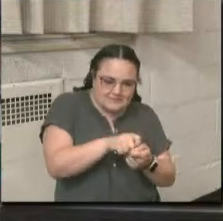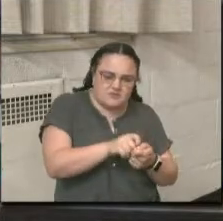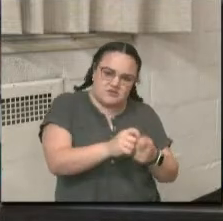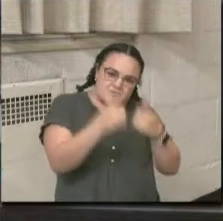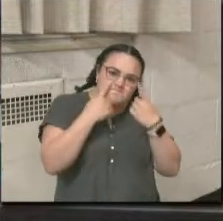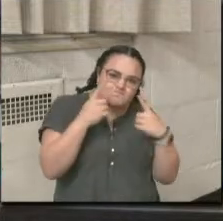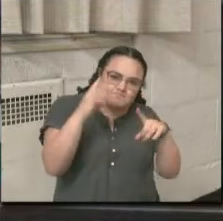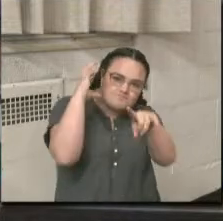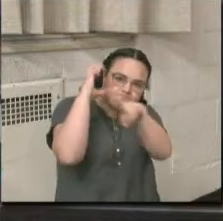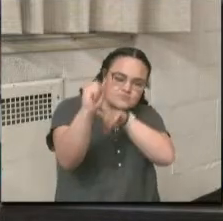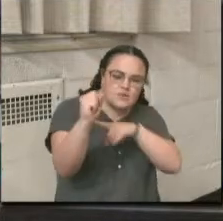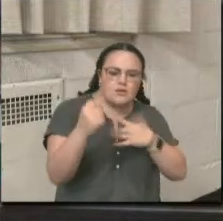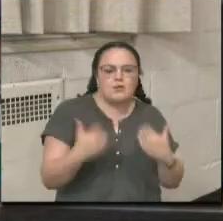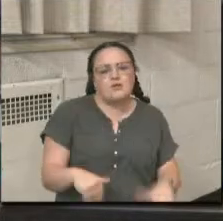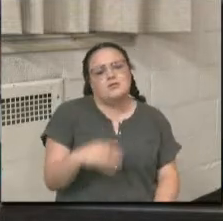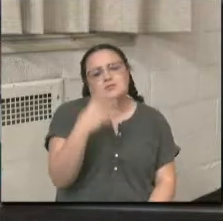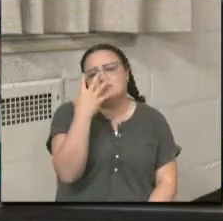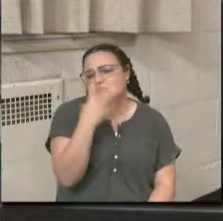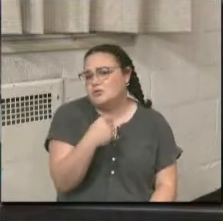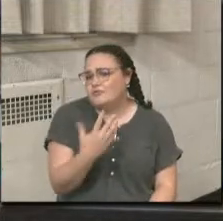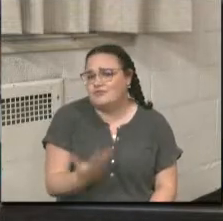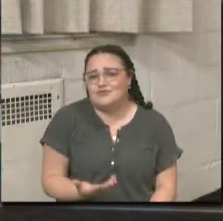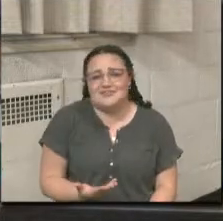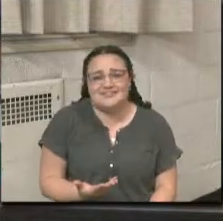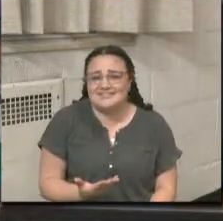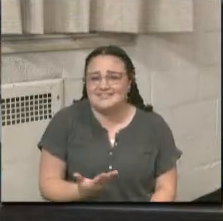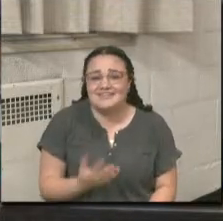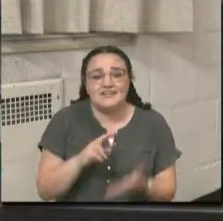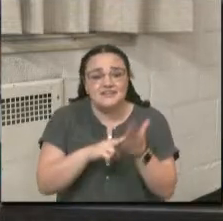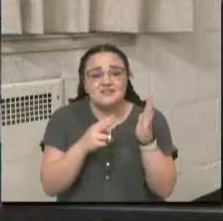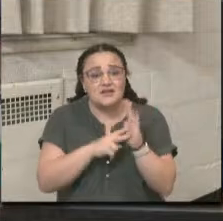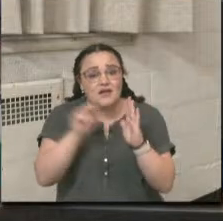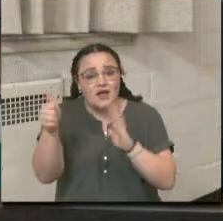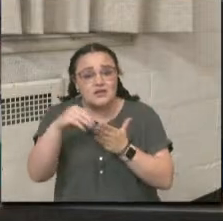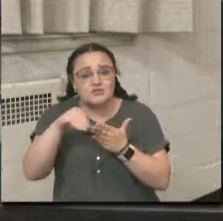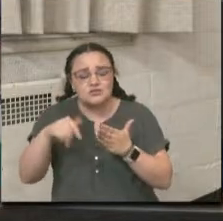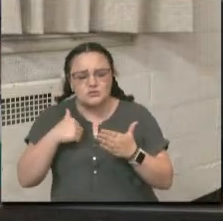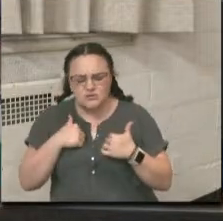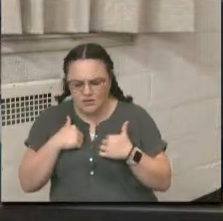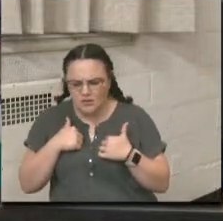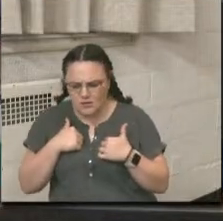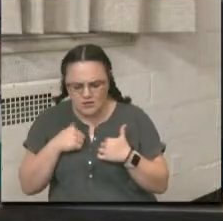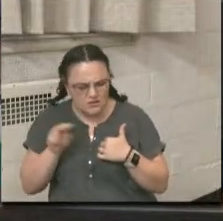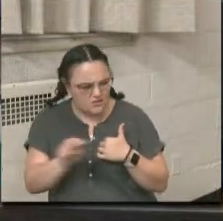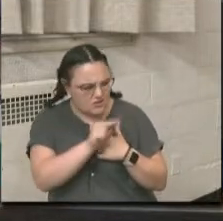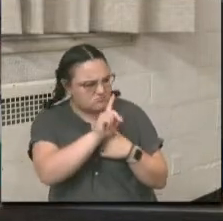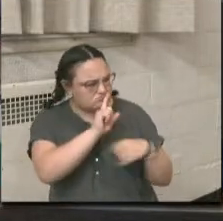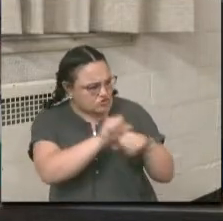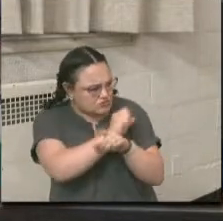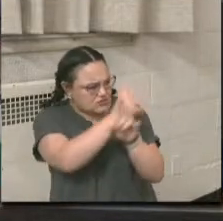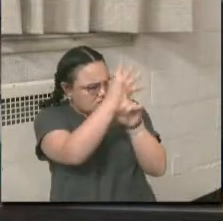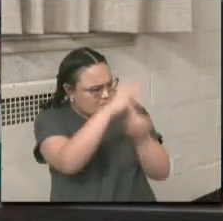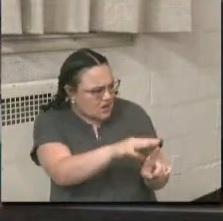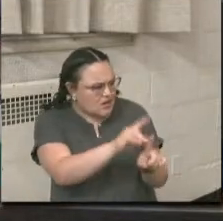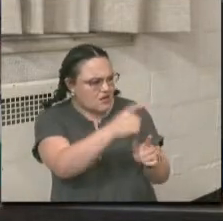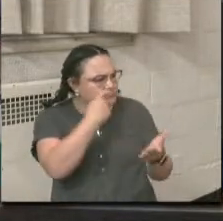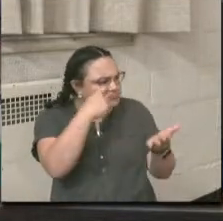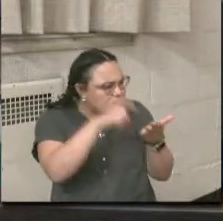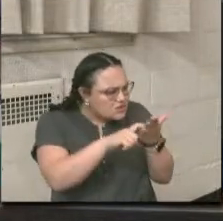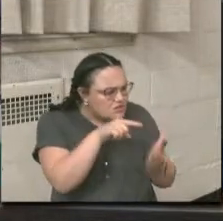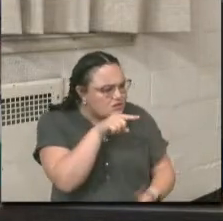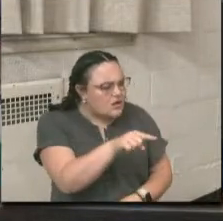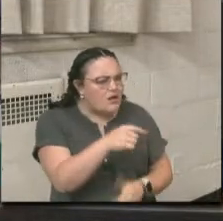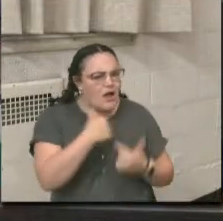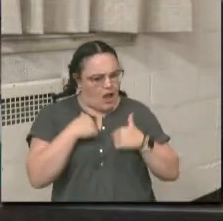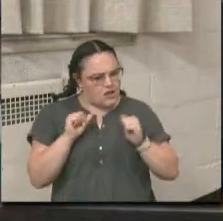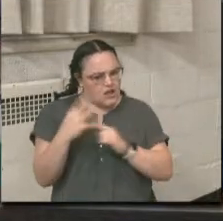and I think it's so beautiful because it sets an example for many students who later on continue to do big things, but it also shows students